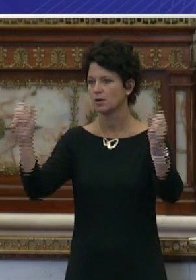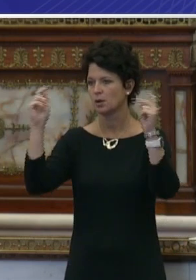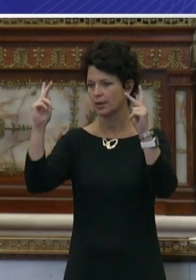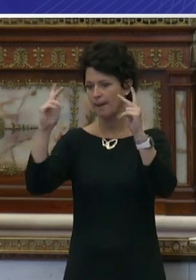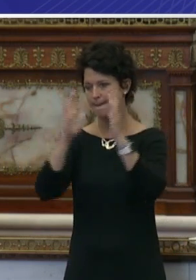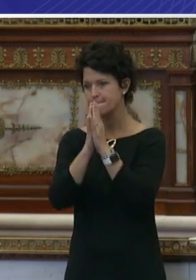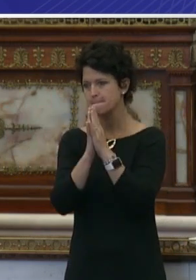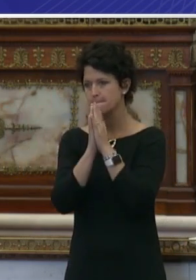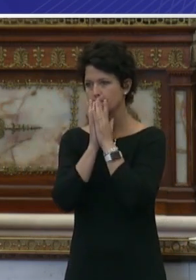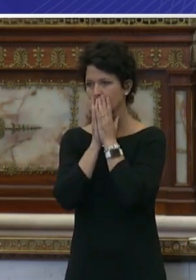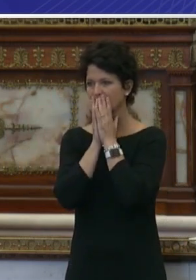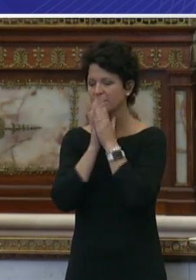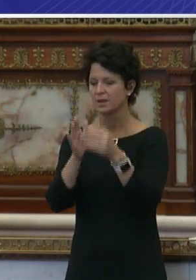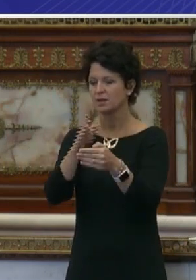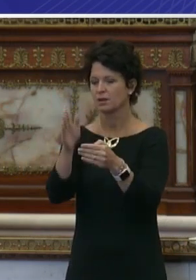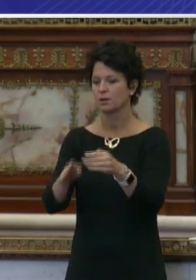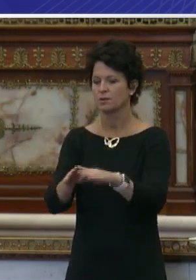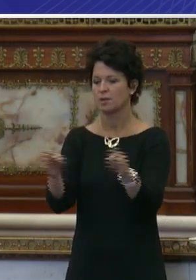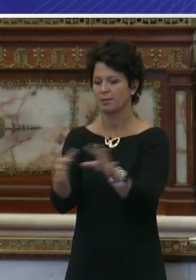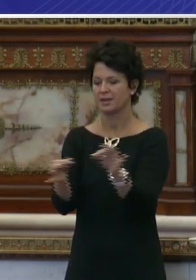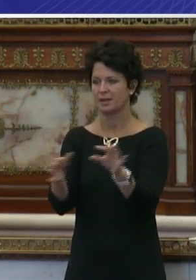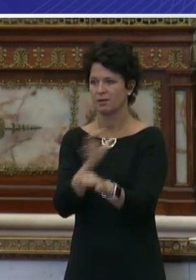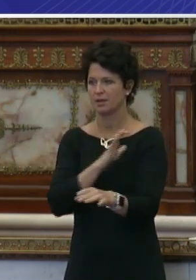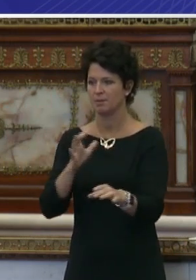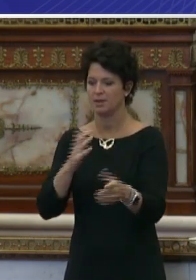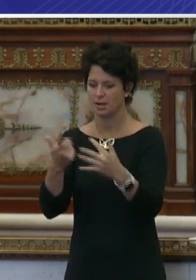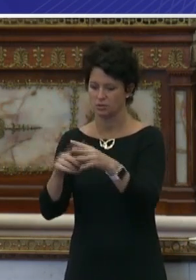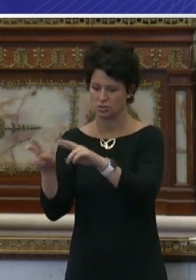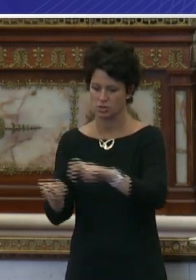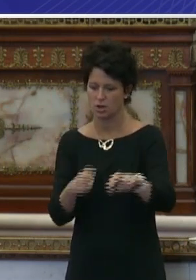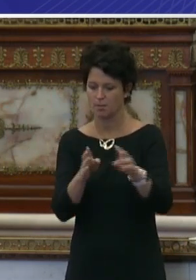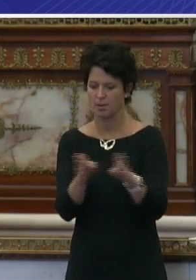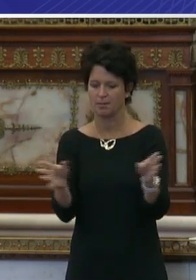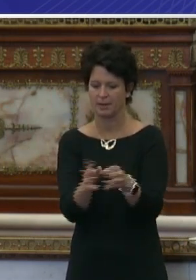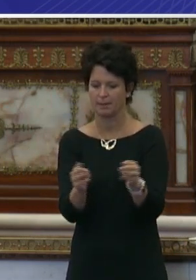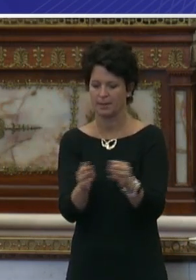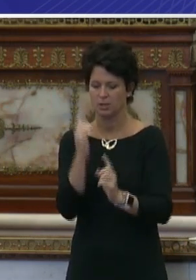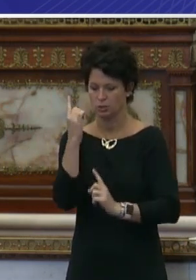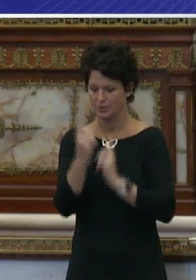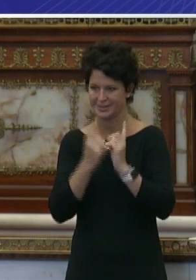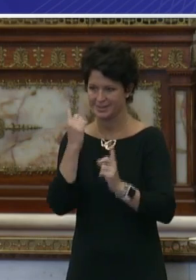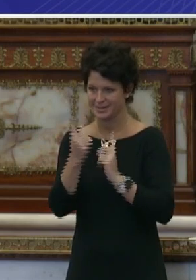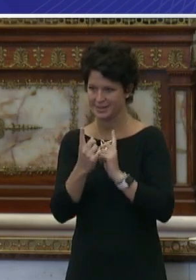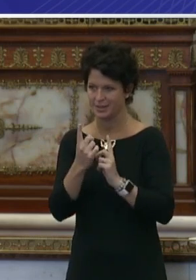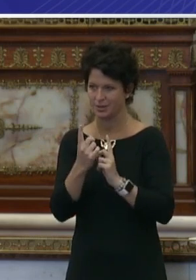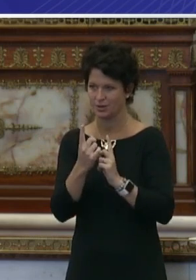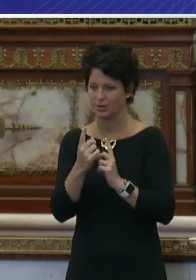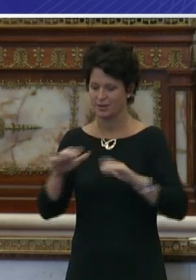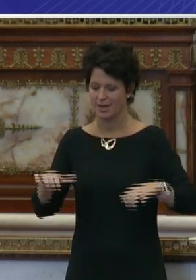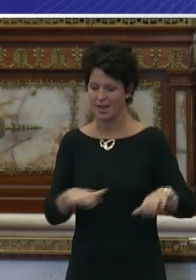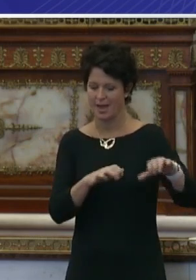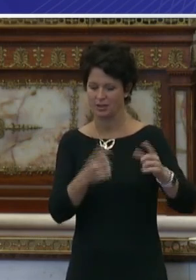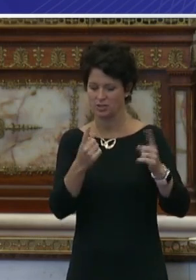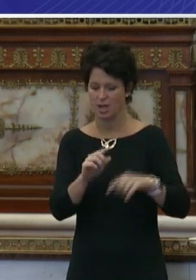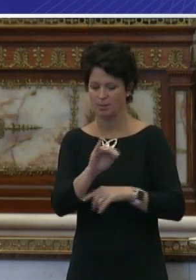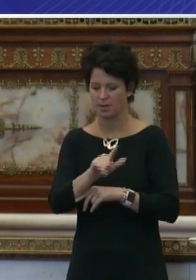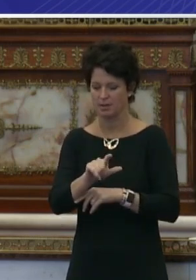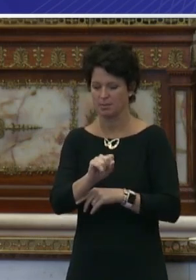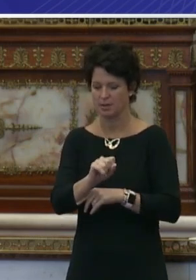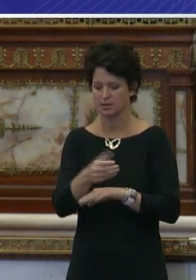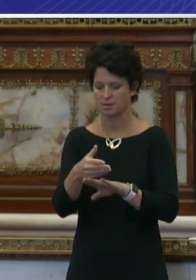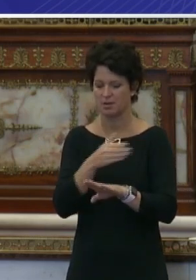Okay. This concludes the public hearing of the committee. We will now go into a public meeting to consider the action to be taken on the bills before